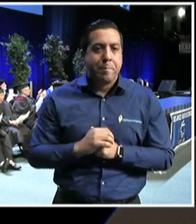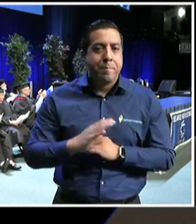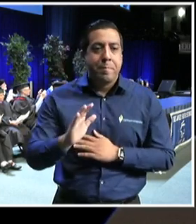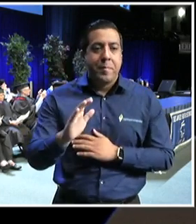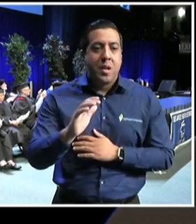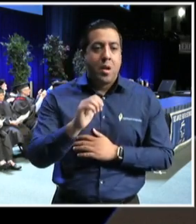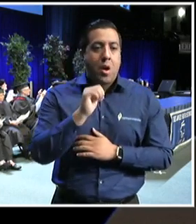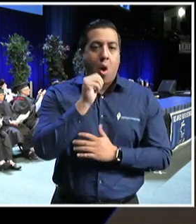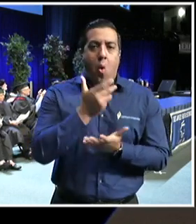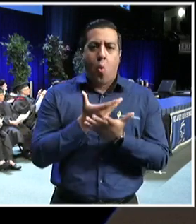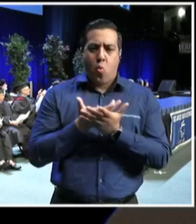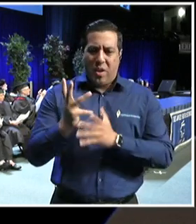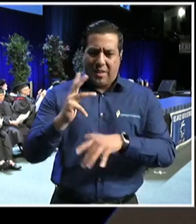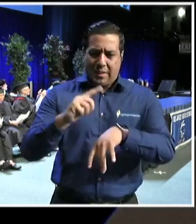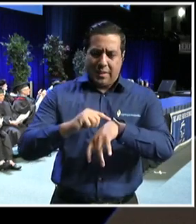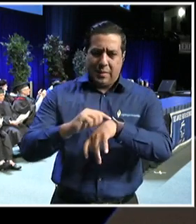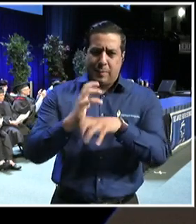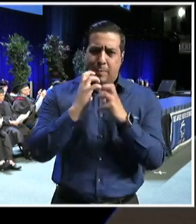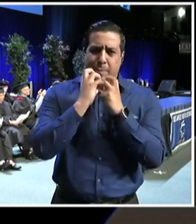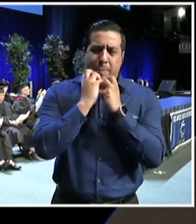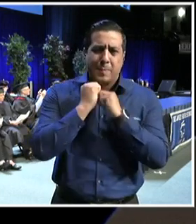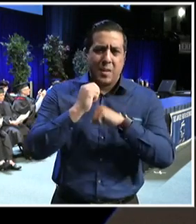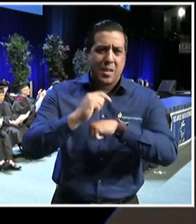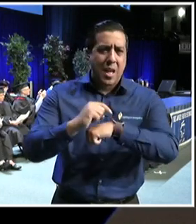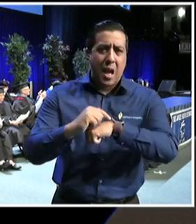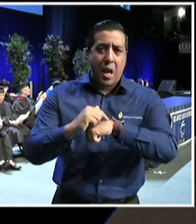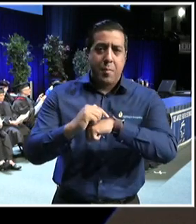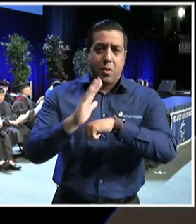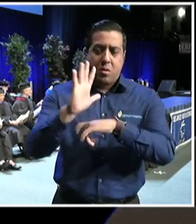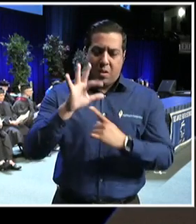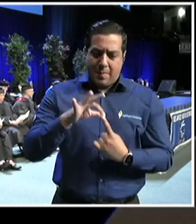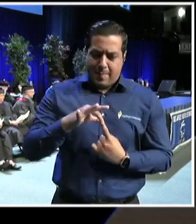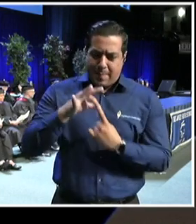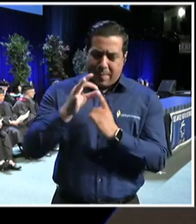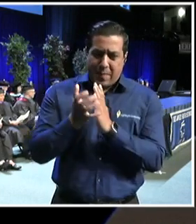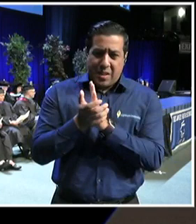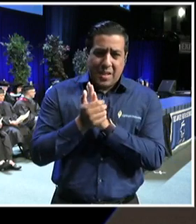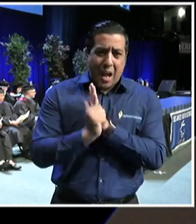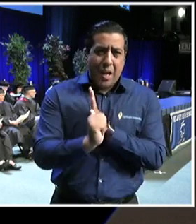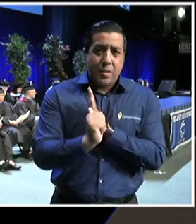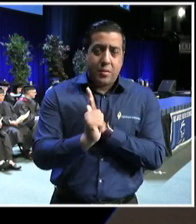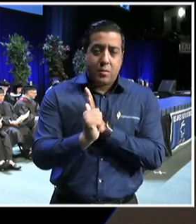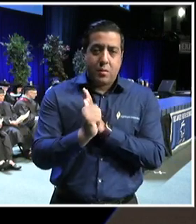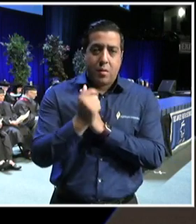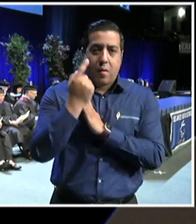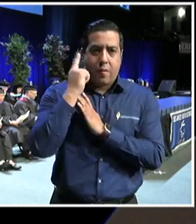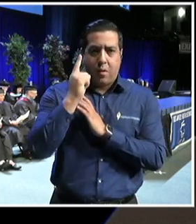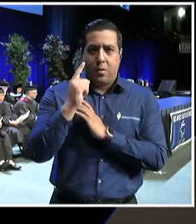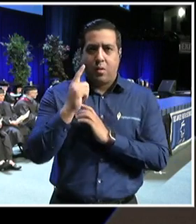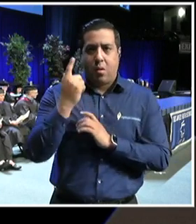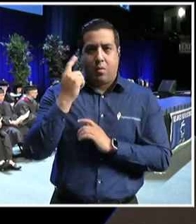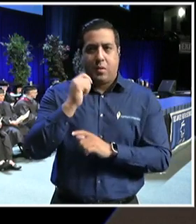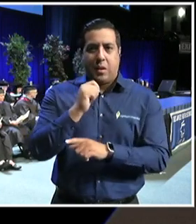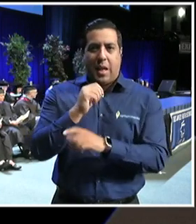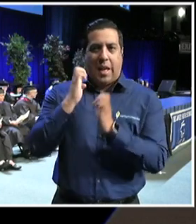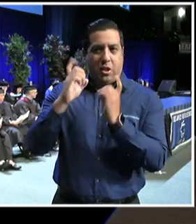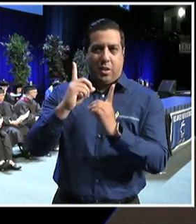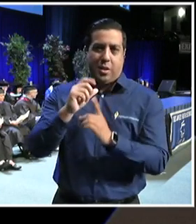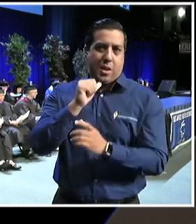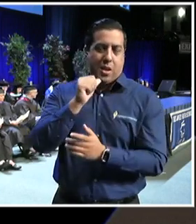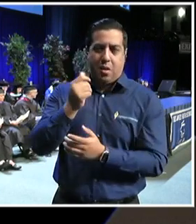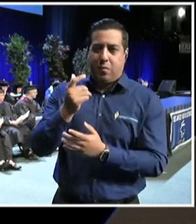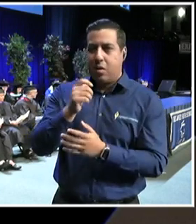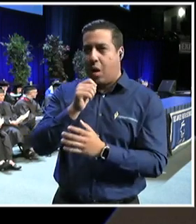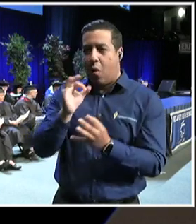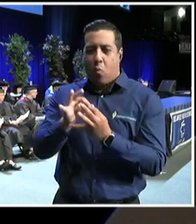Don't waste your precious time and your unique talents on an ineffective education as you go